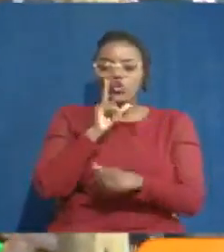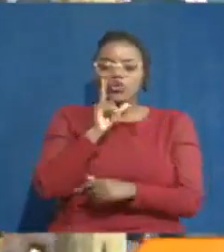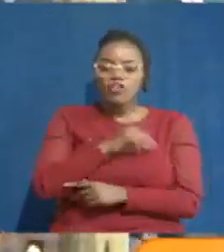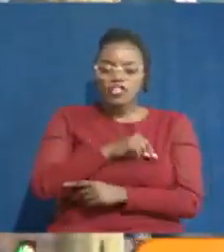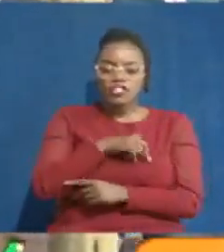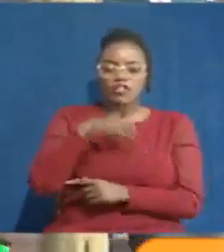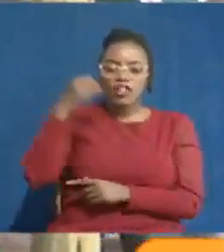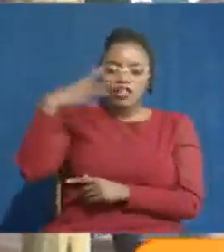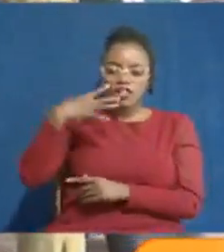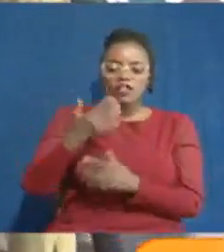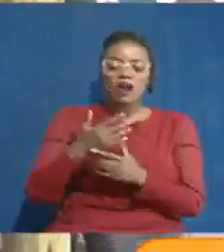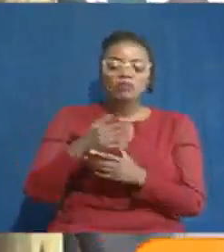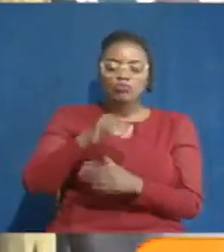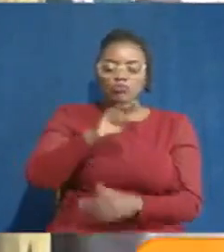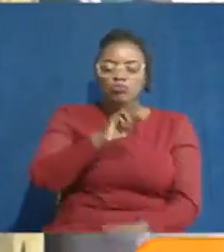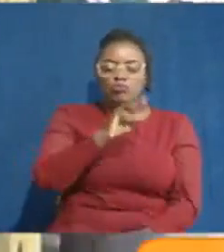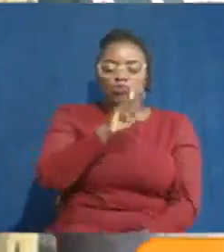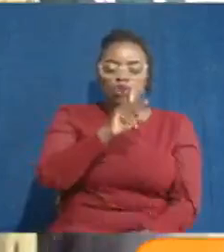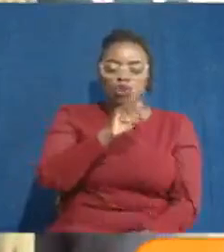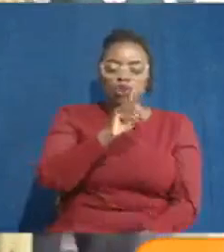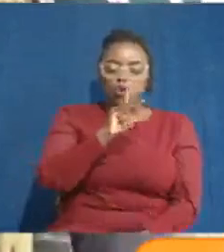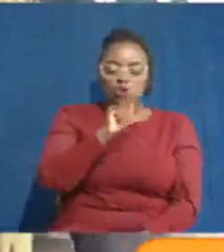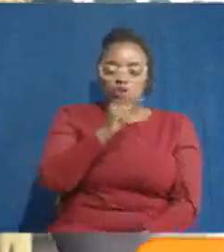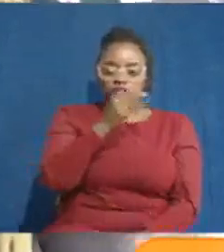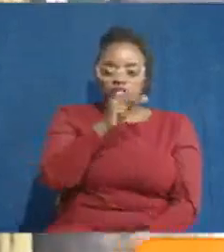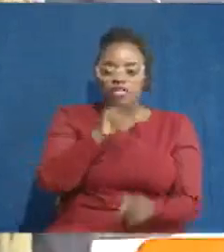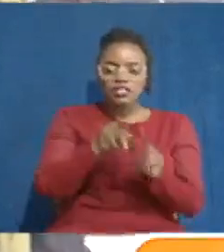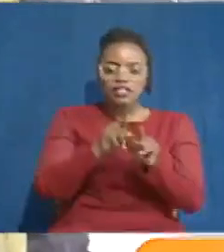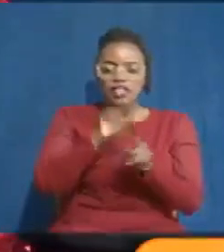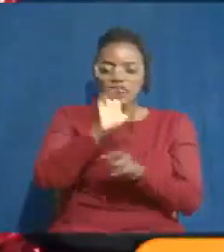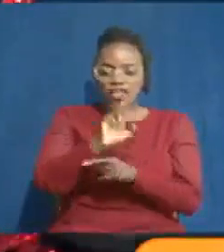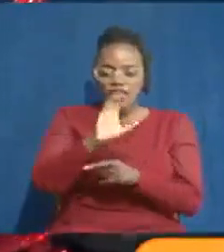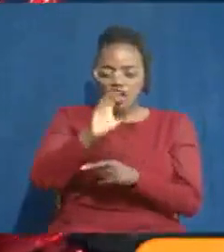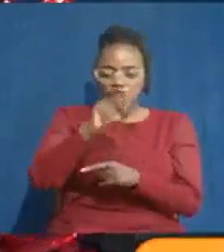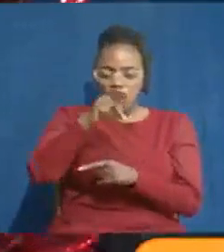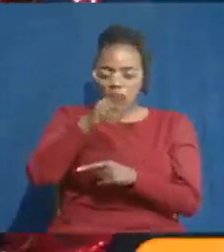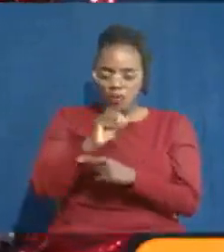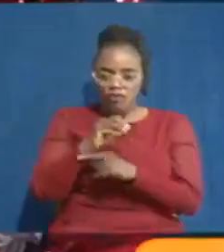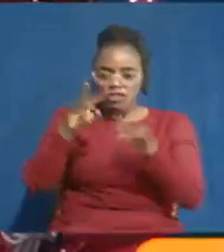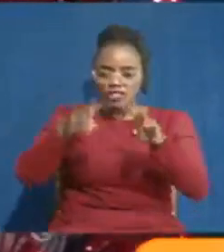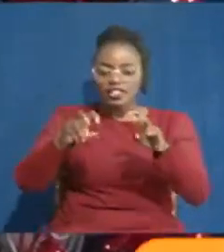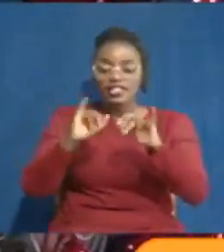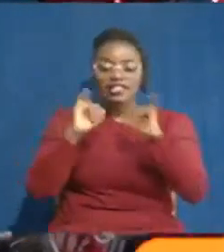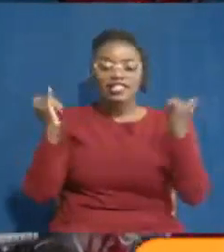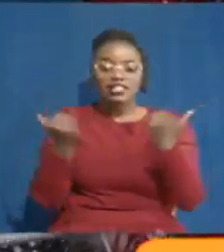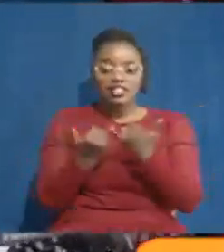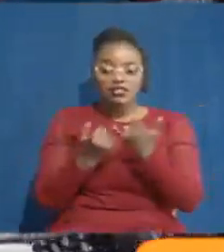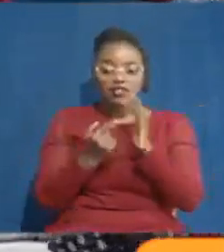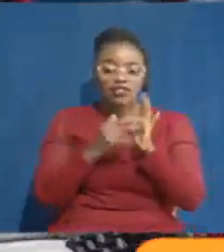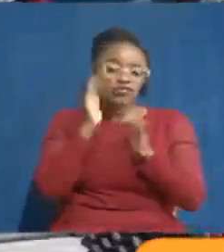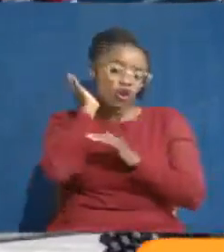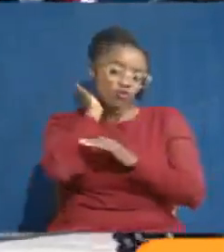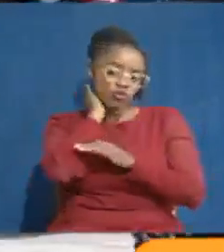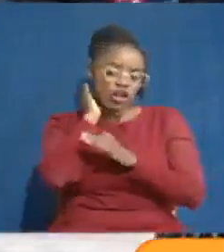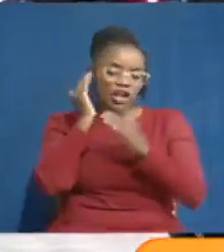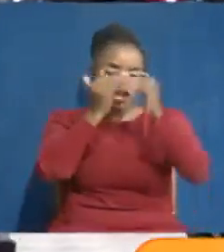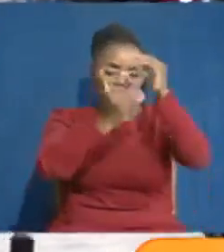our electric mukokoteni that we're going to call E-Coco. Working with research institutions such as Murang'a